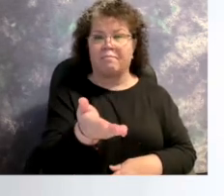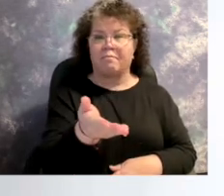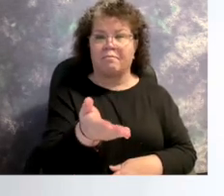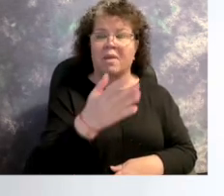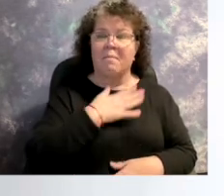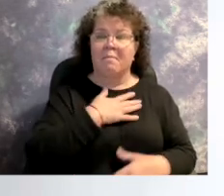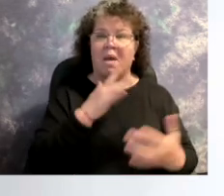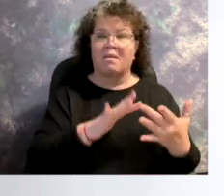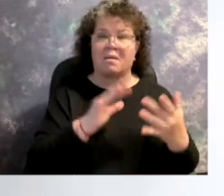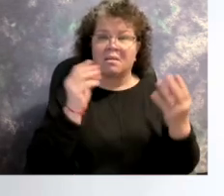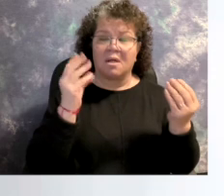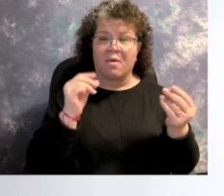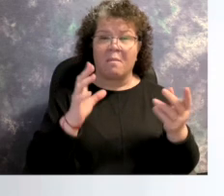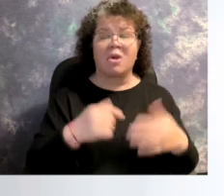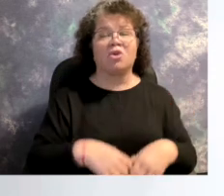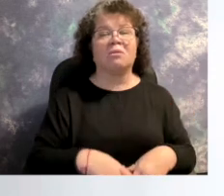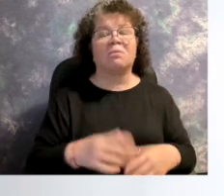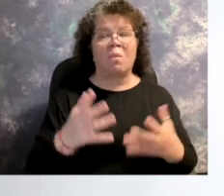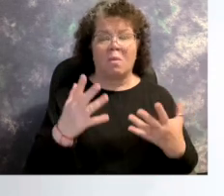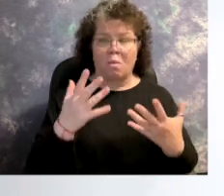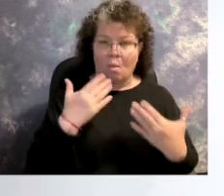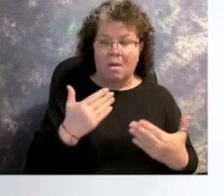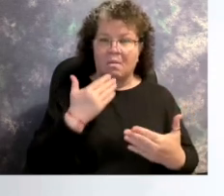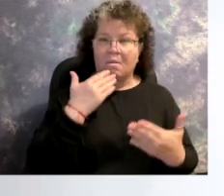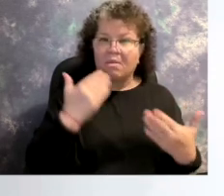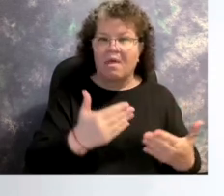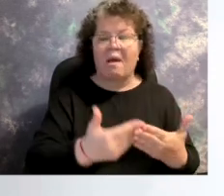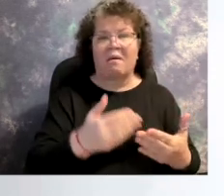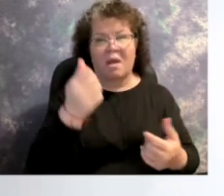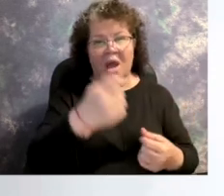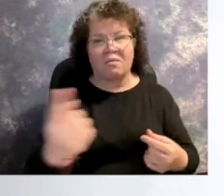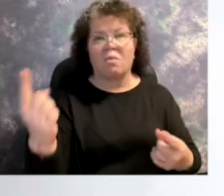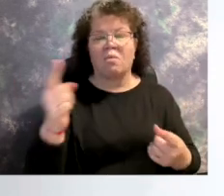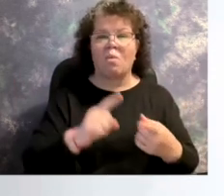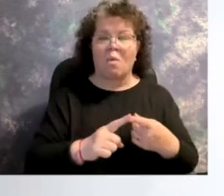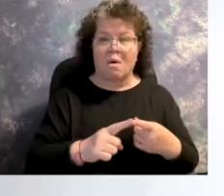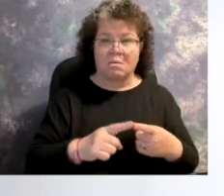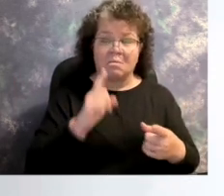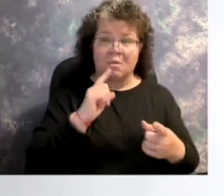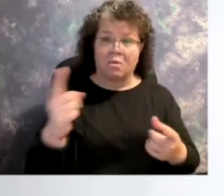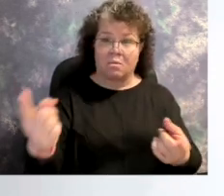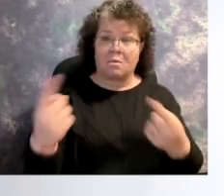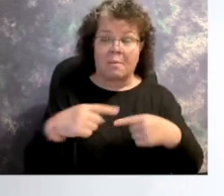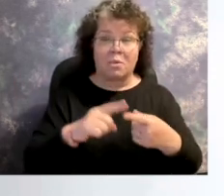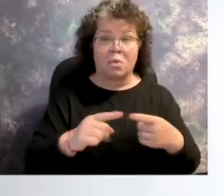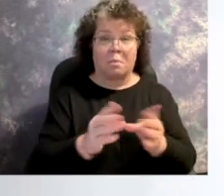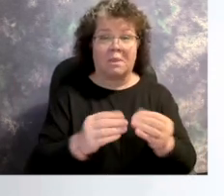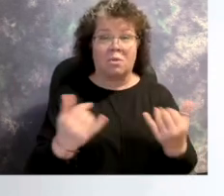So with that, I would like to thank everybody for taking the time from their evenings to attend our meeting